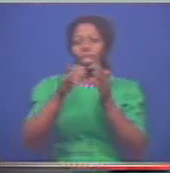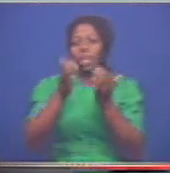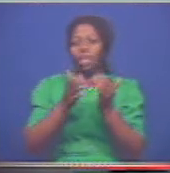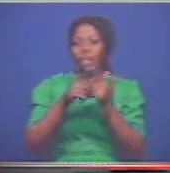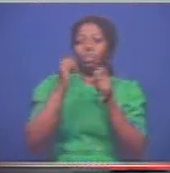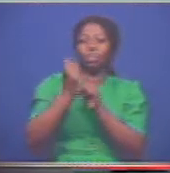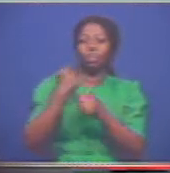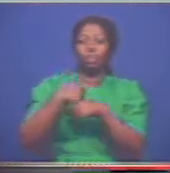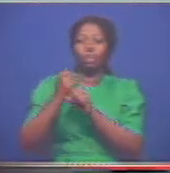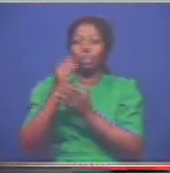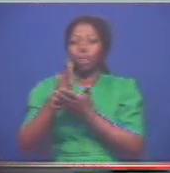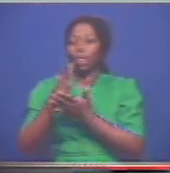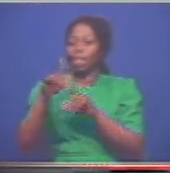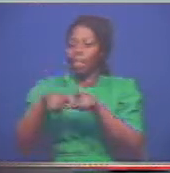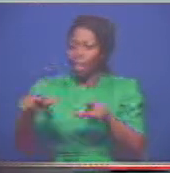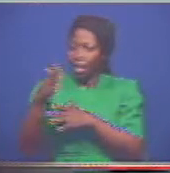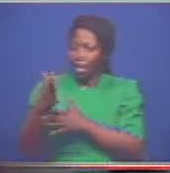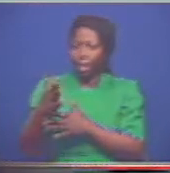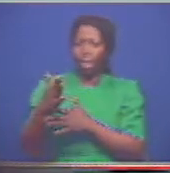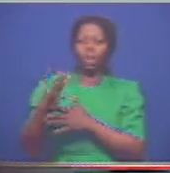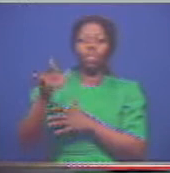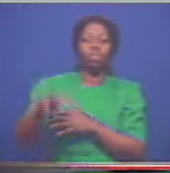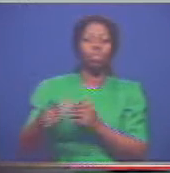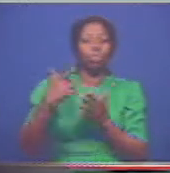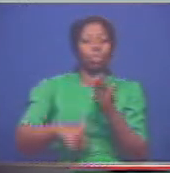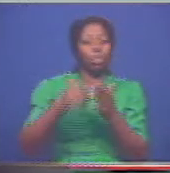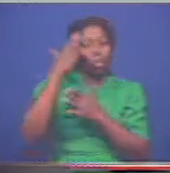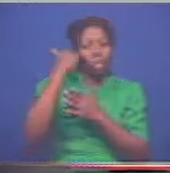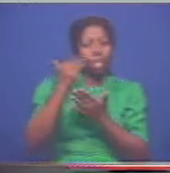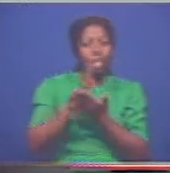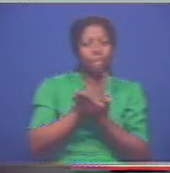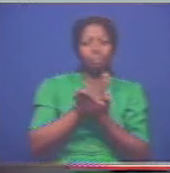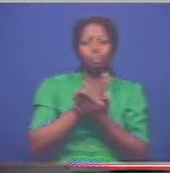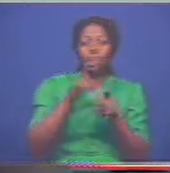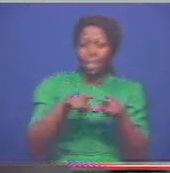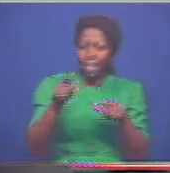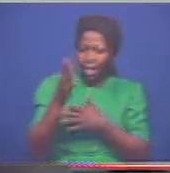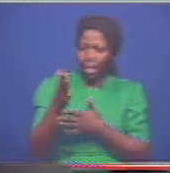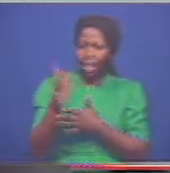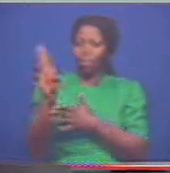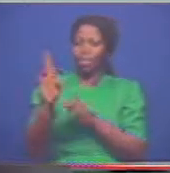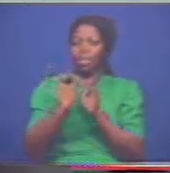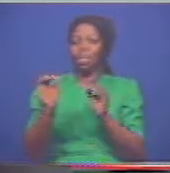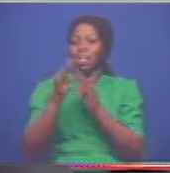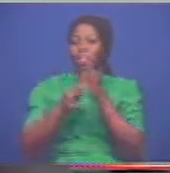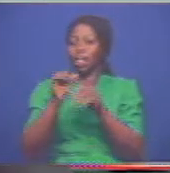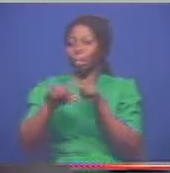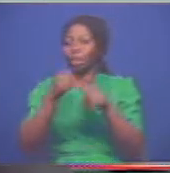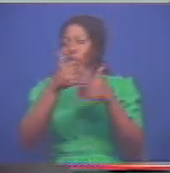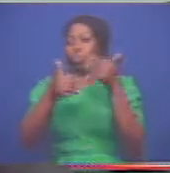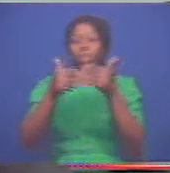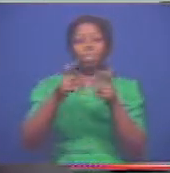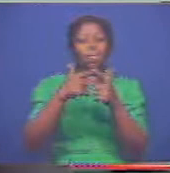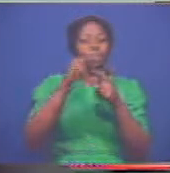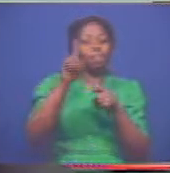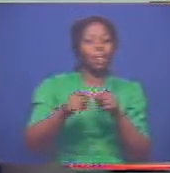ensure it is available at the right price? Because some land, there's some land that lays bare. If it's about construction, I think we need to make very hard decision